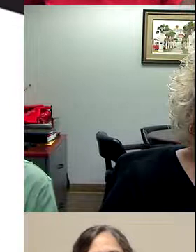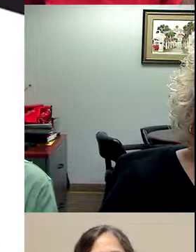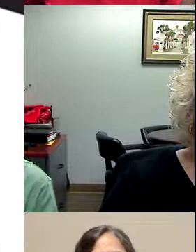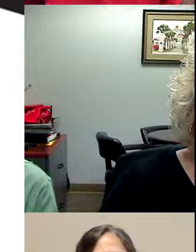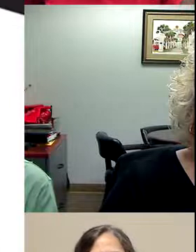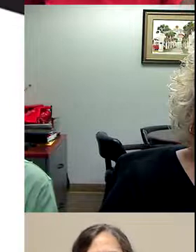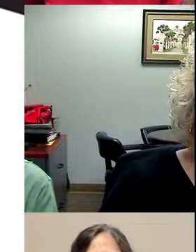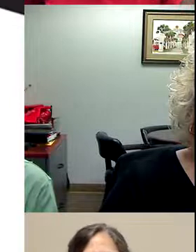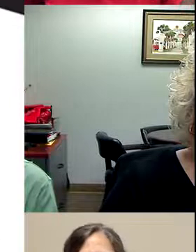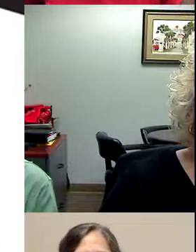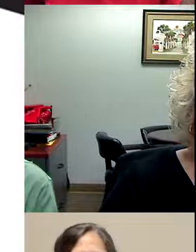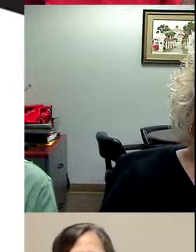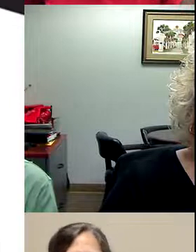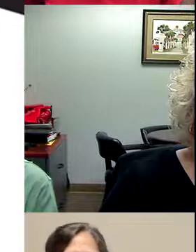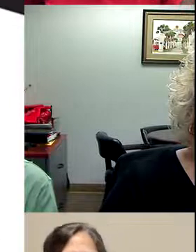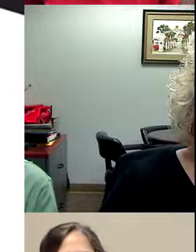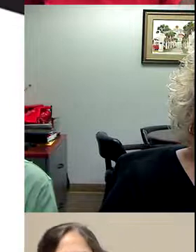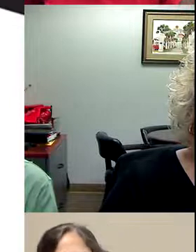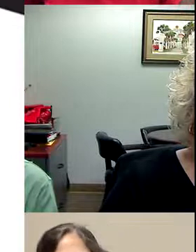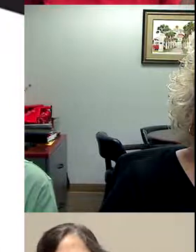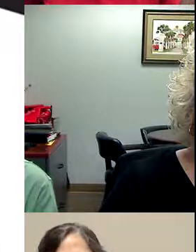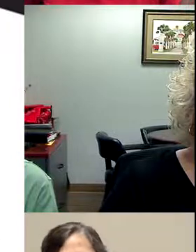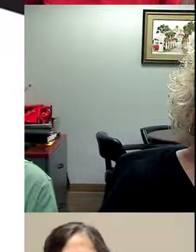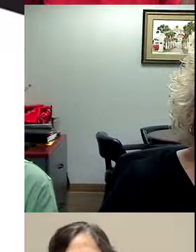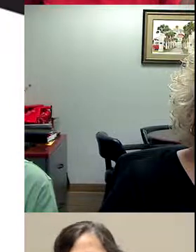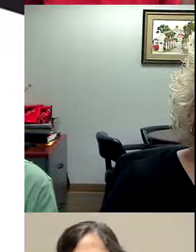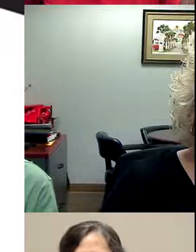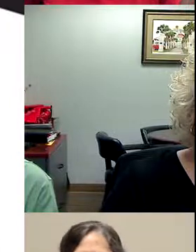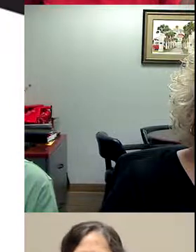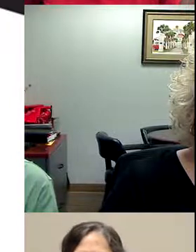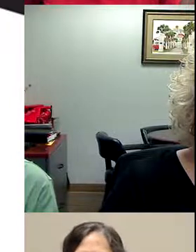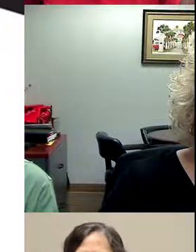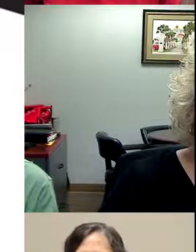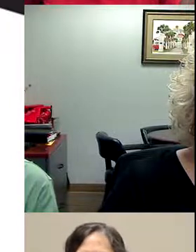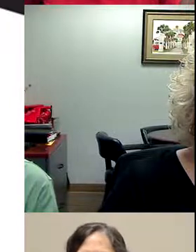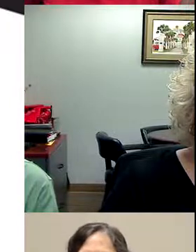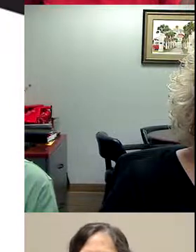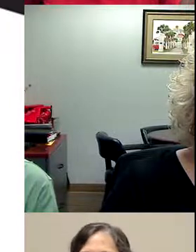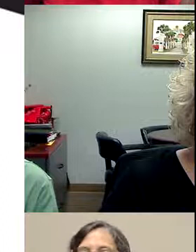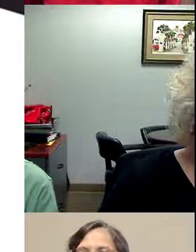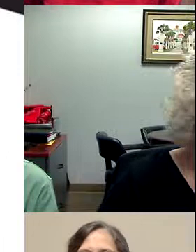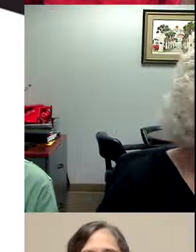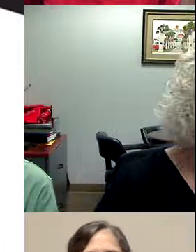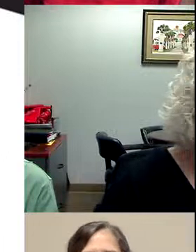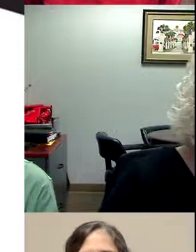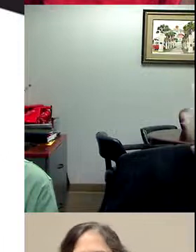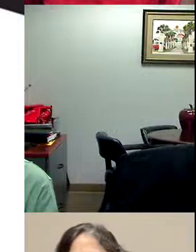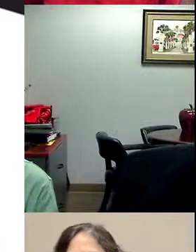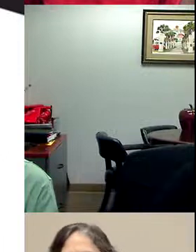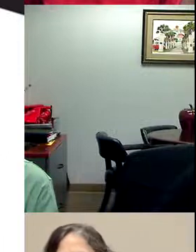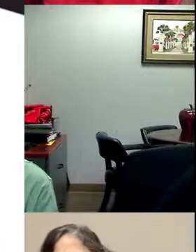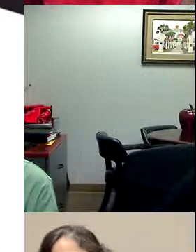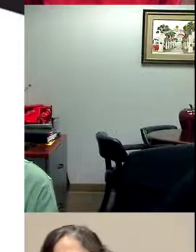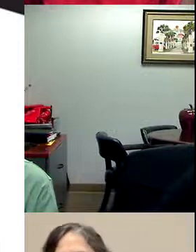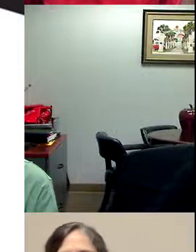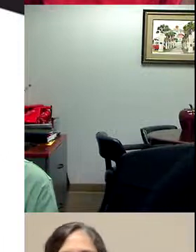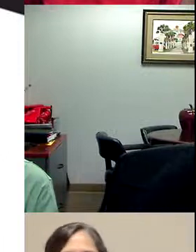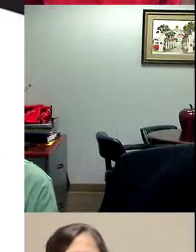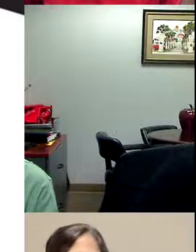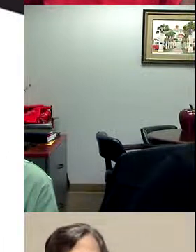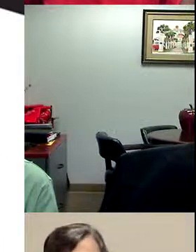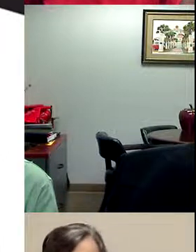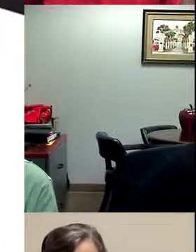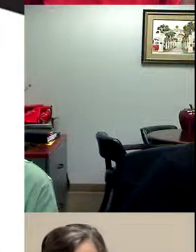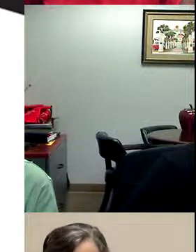education. She currently serves as the department head for teacher education in the College of Ed and Human Services. Her